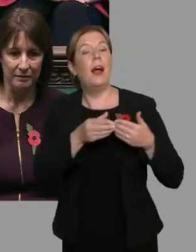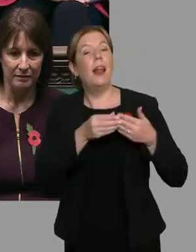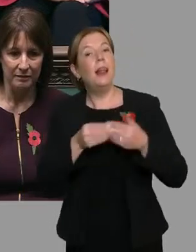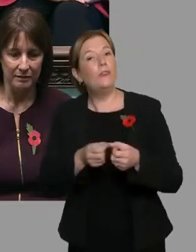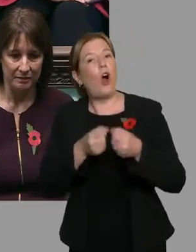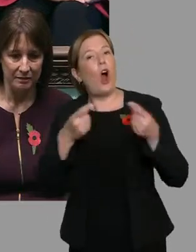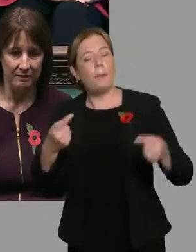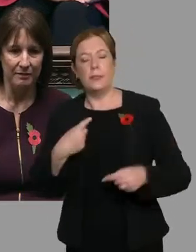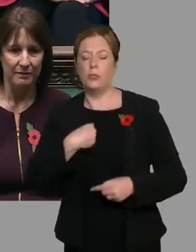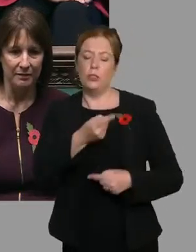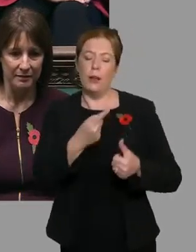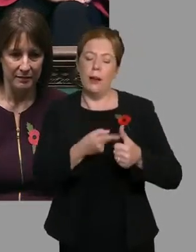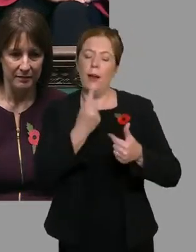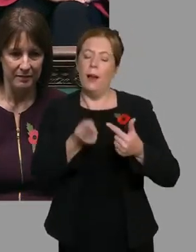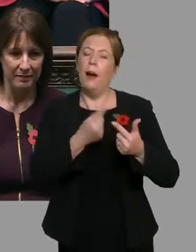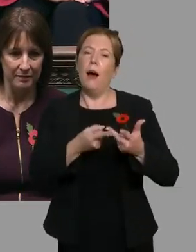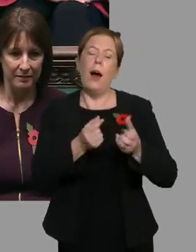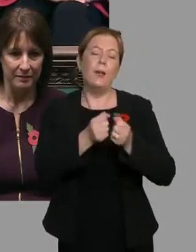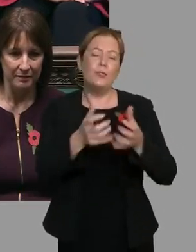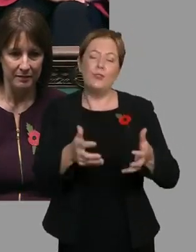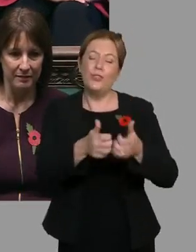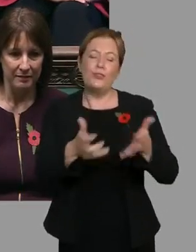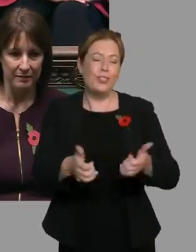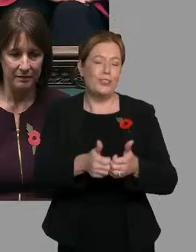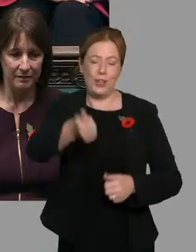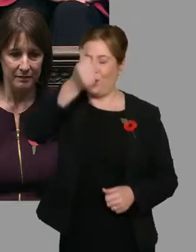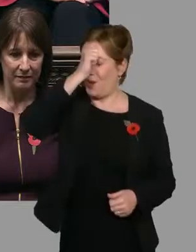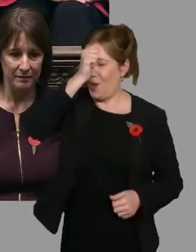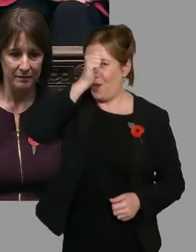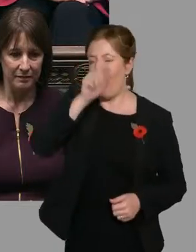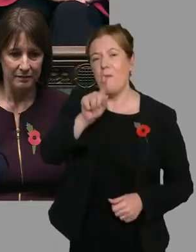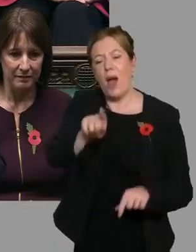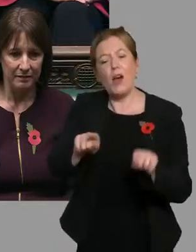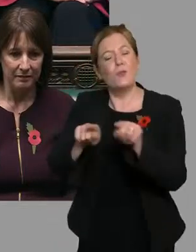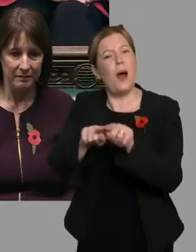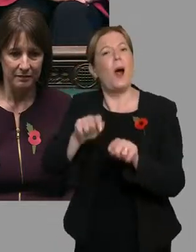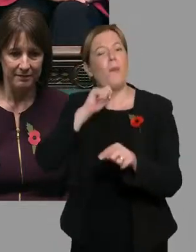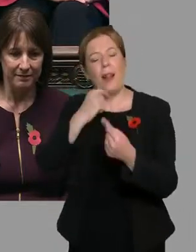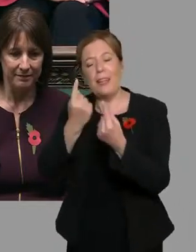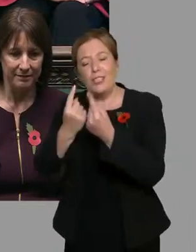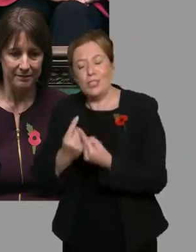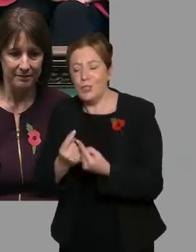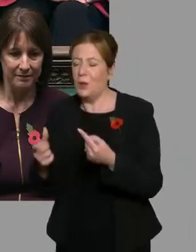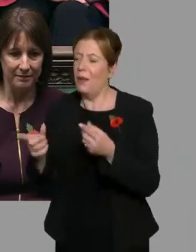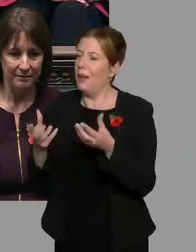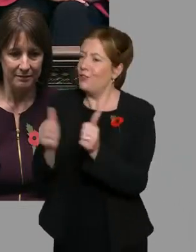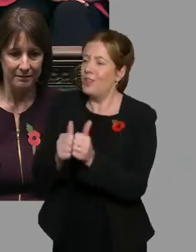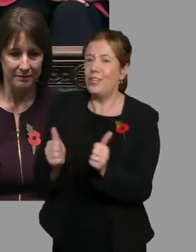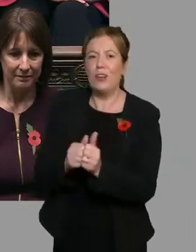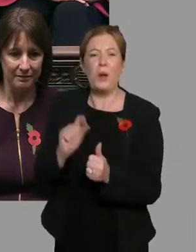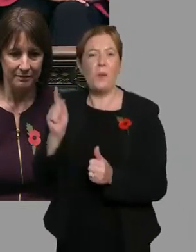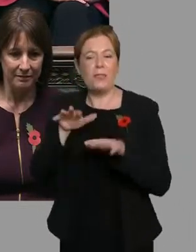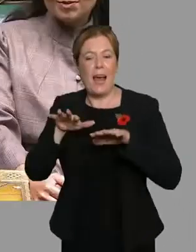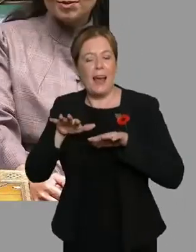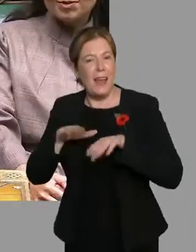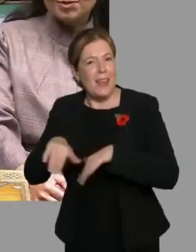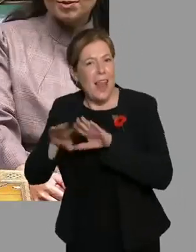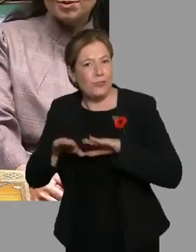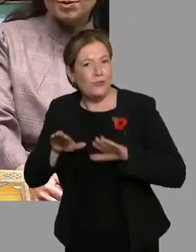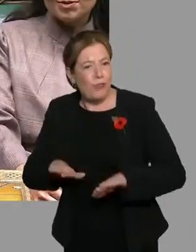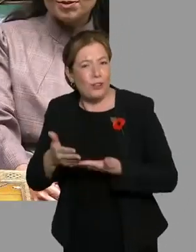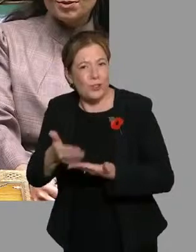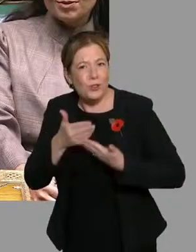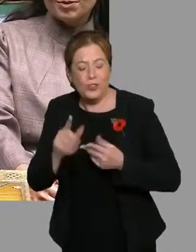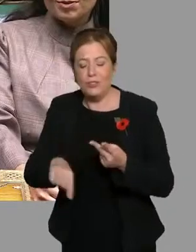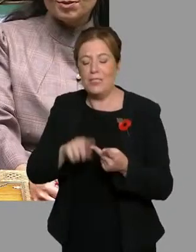that do unite this House on national security and Ukraine, and I do look forward to working closely with her on that, and I will